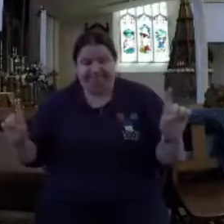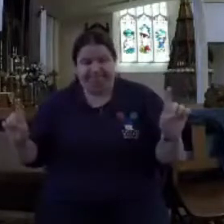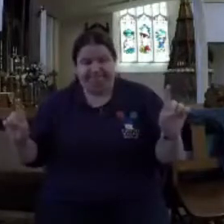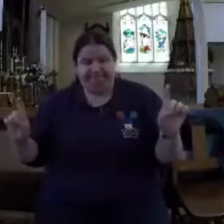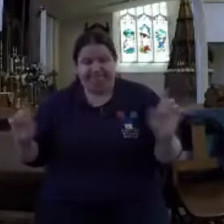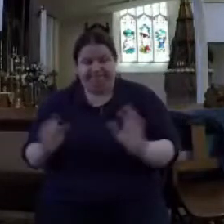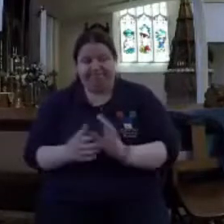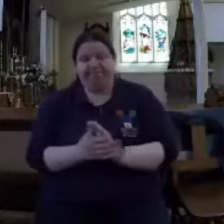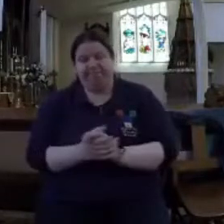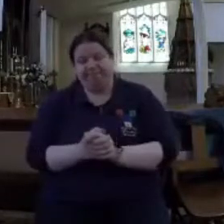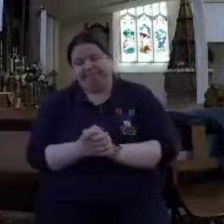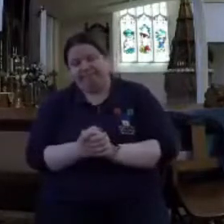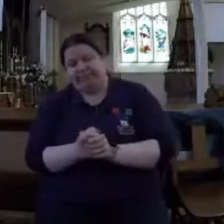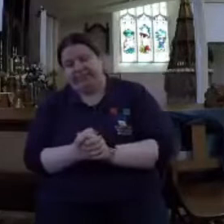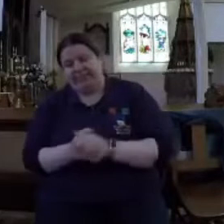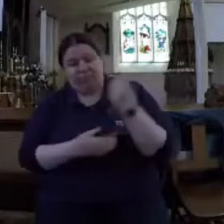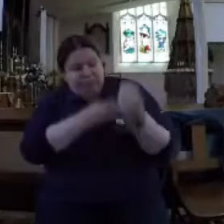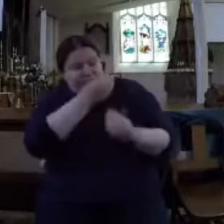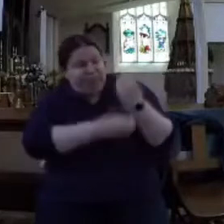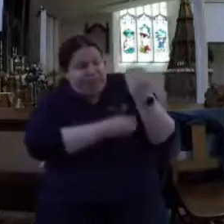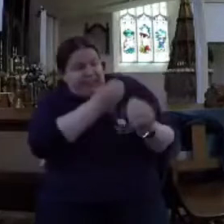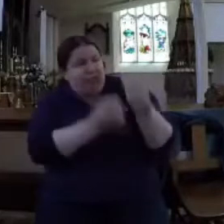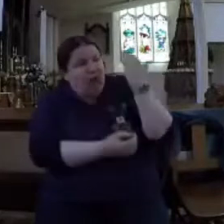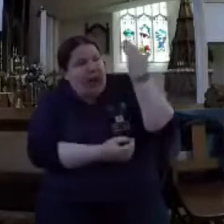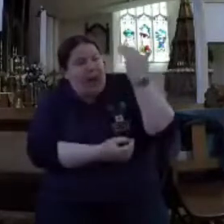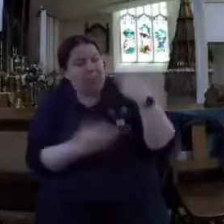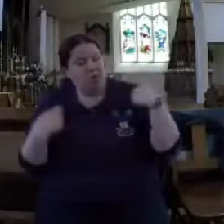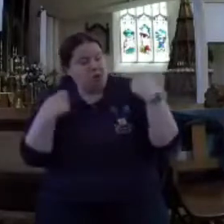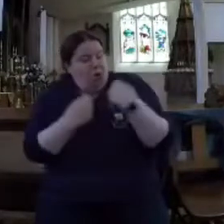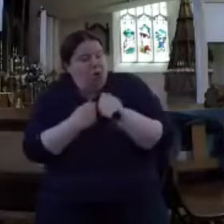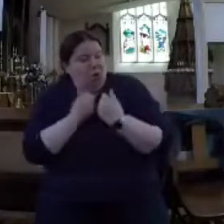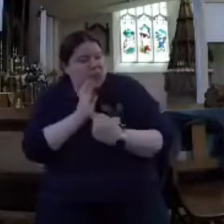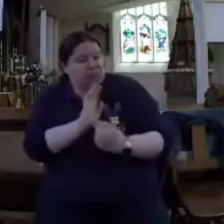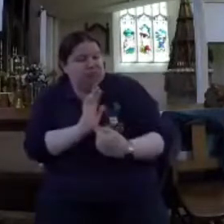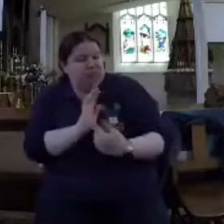son cloak, and oversharing his bow down to me dreams.